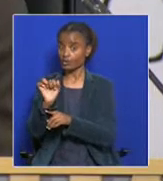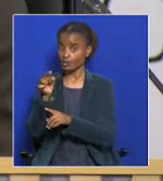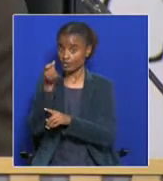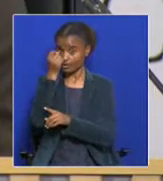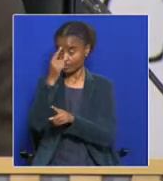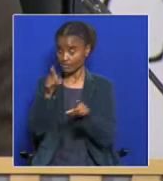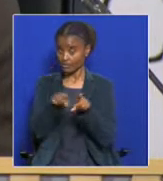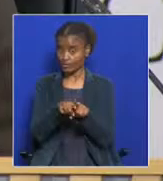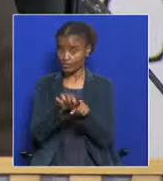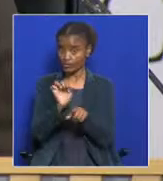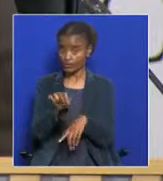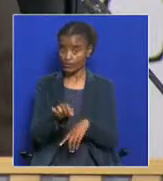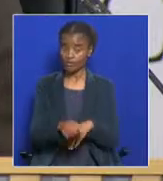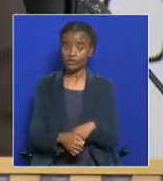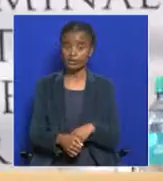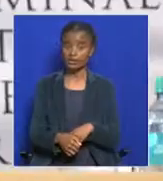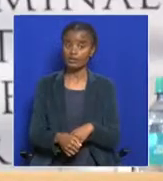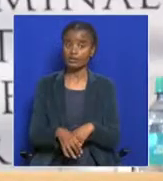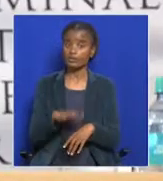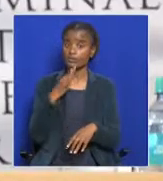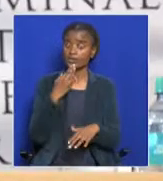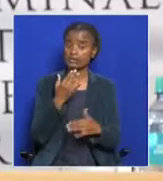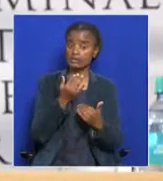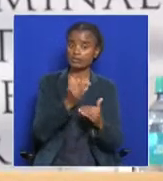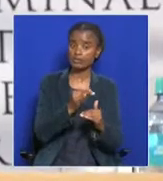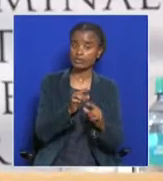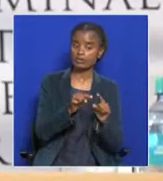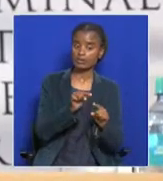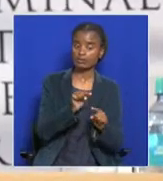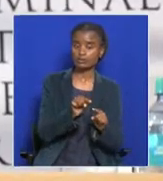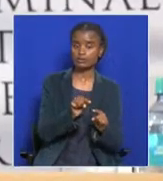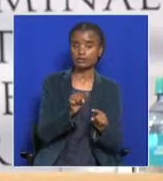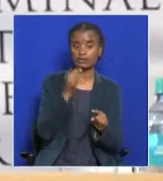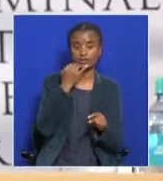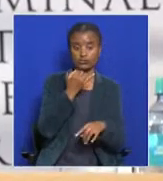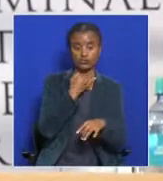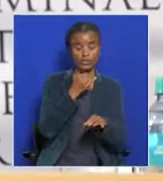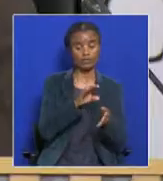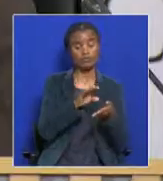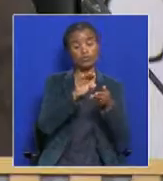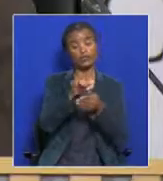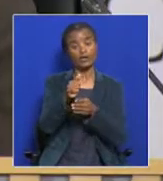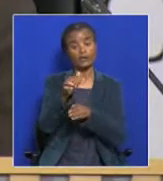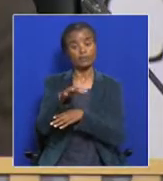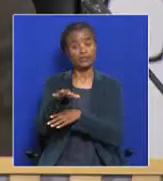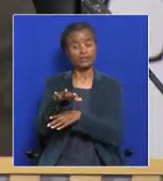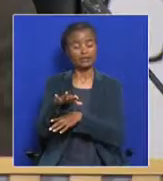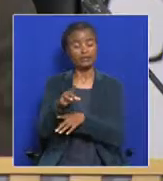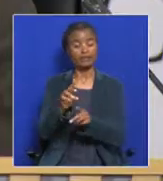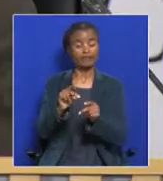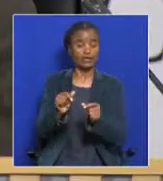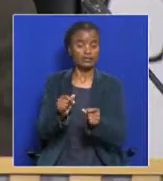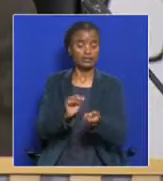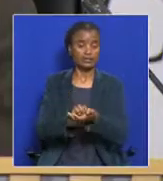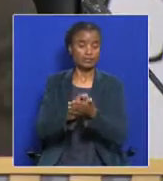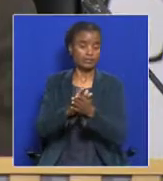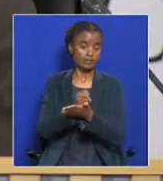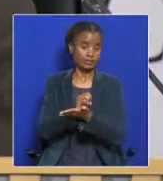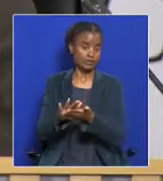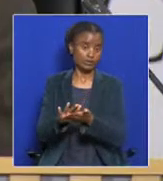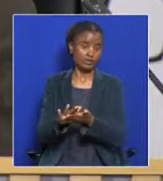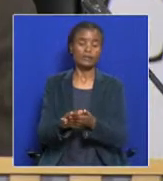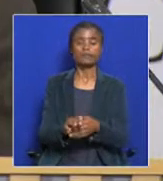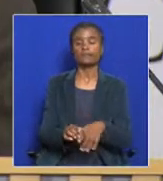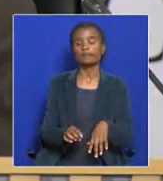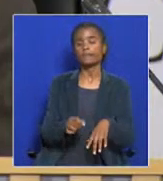Your limitations about directing these drugs somewhere for immediate destruction? Those were my challenges at my level, Commissioner.